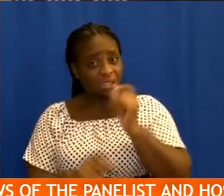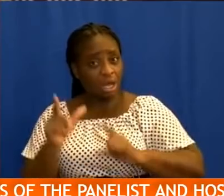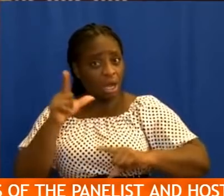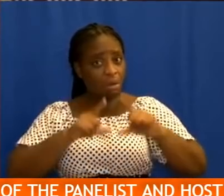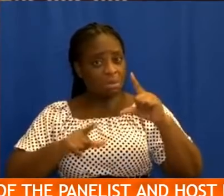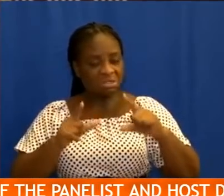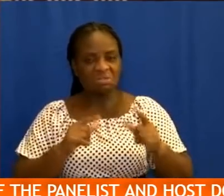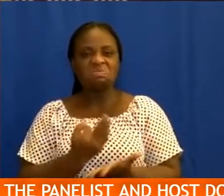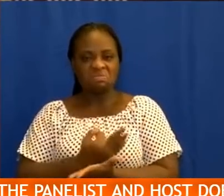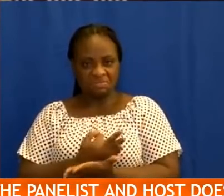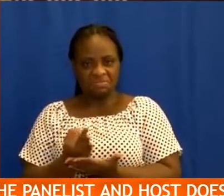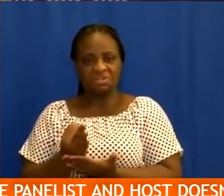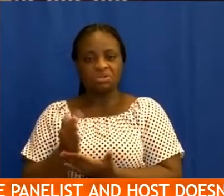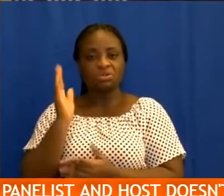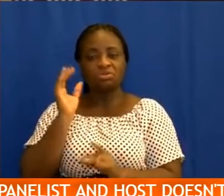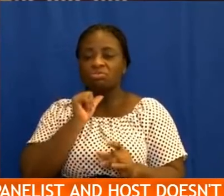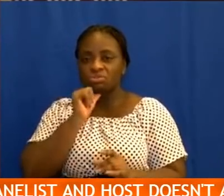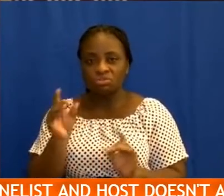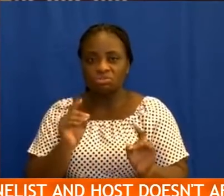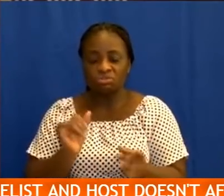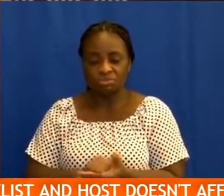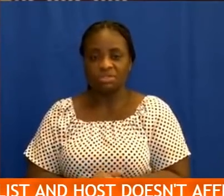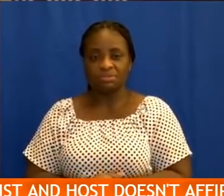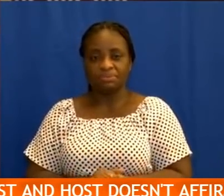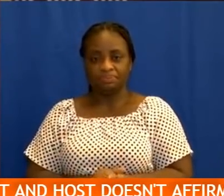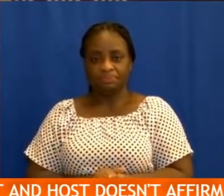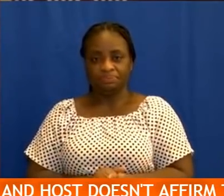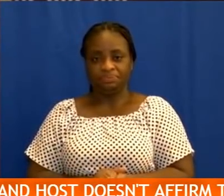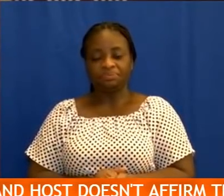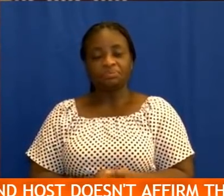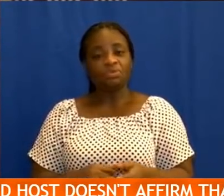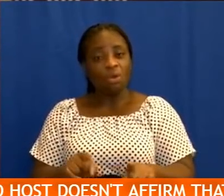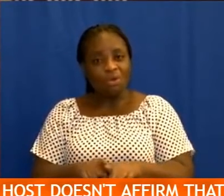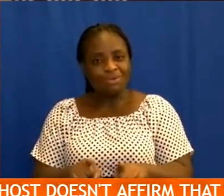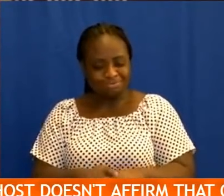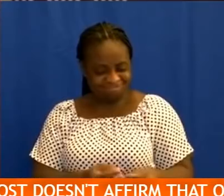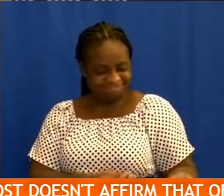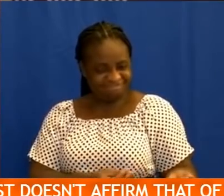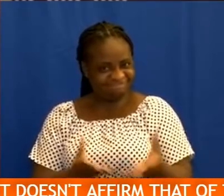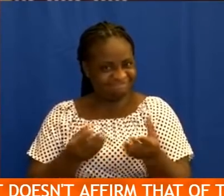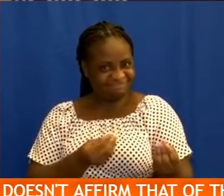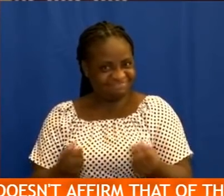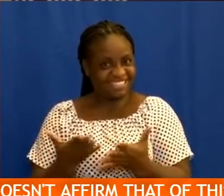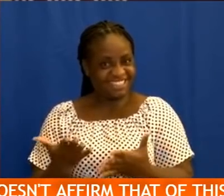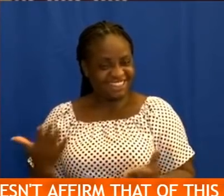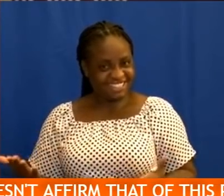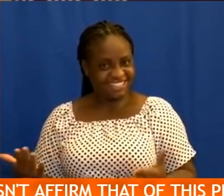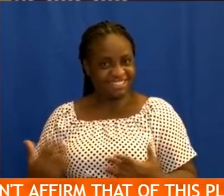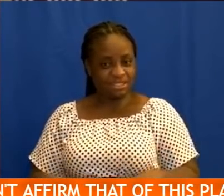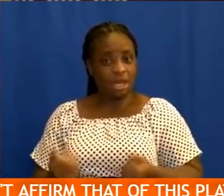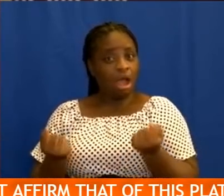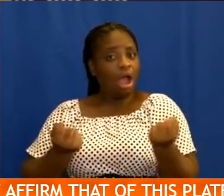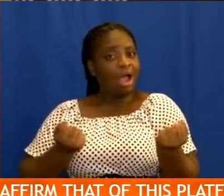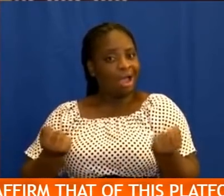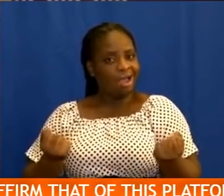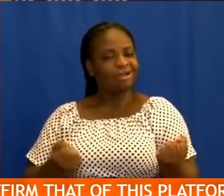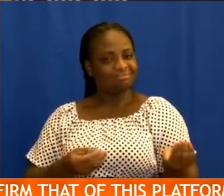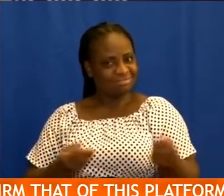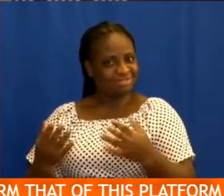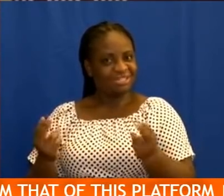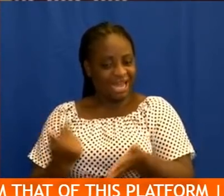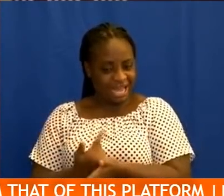laboratories who fail to comply. We've also provided additional logistics, including vehicles, to the